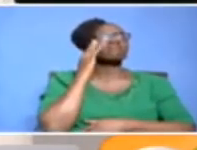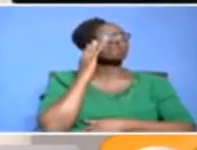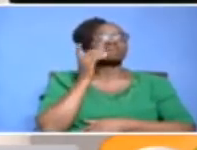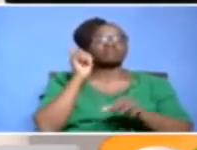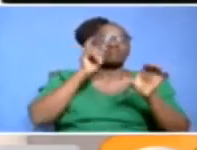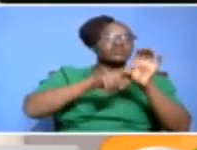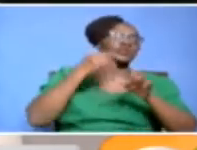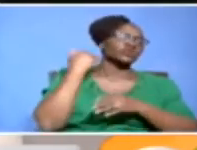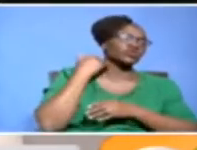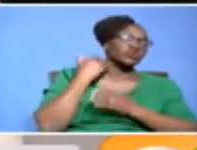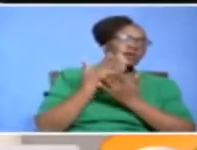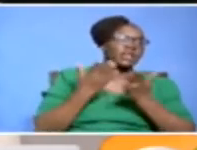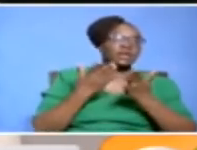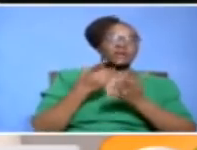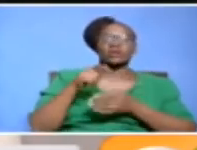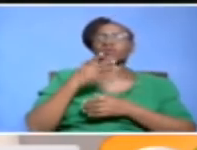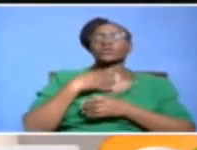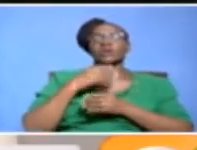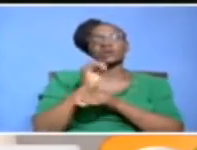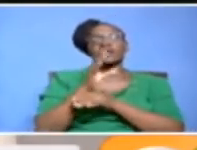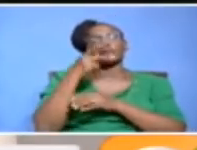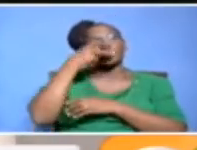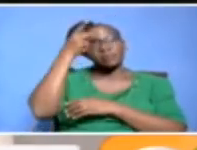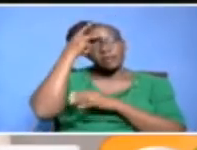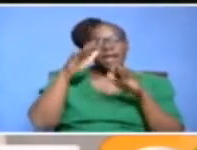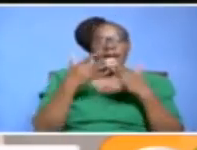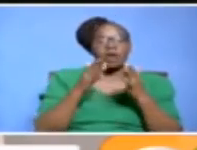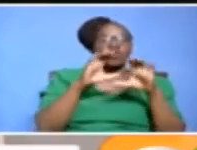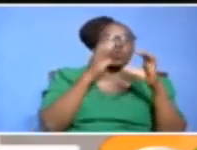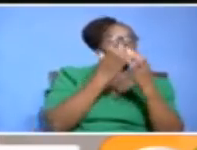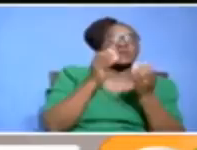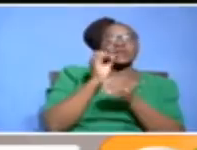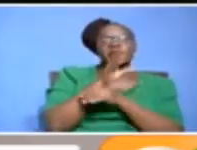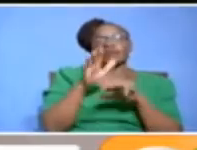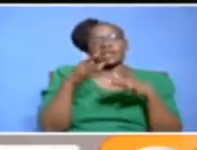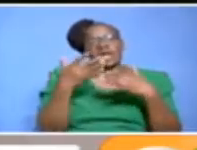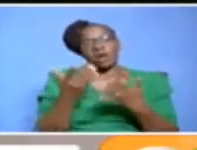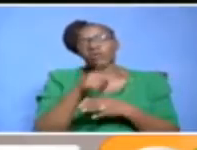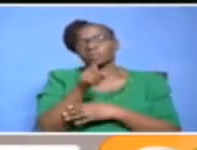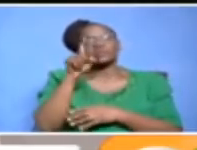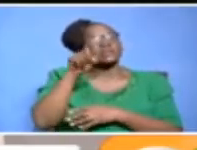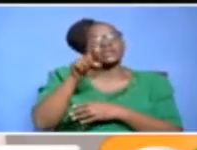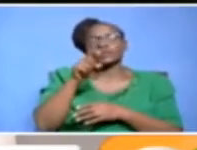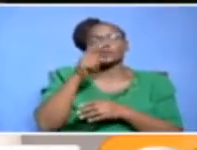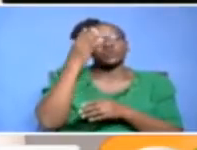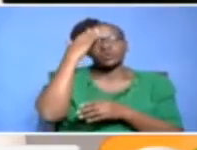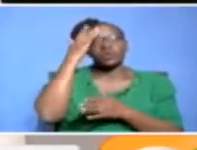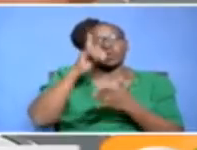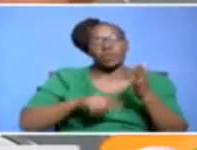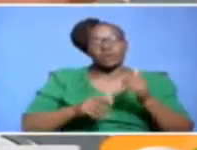you tell families, parents, communities to do at this time? What do they need to be aware of?